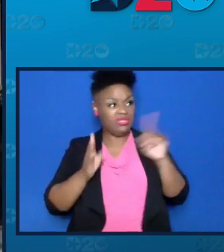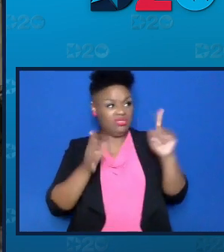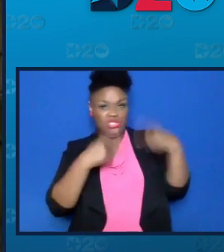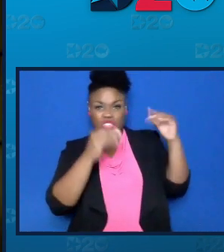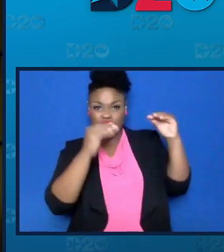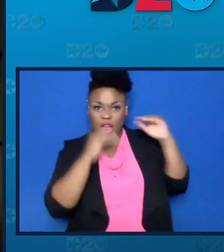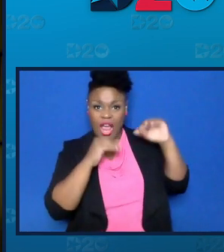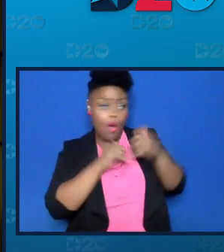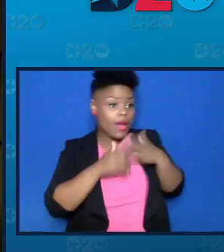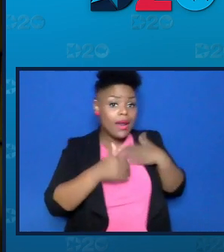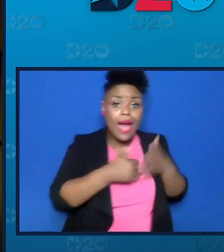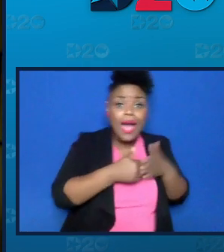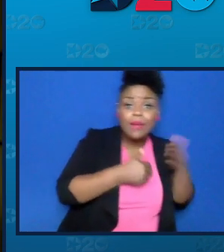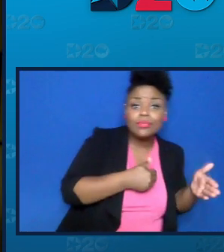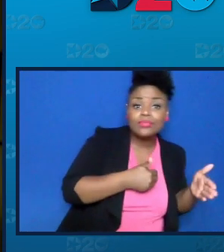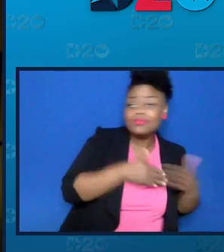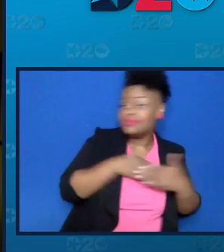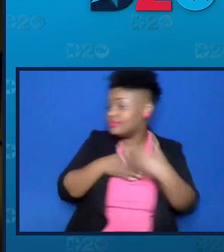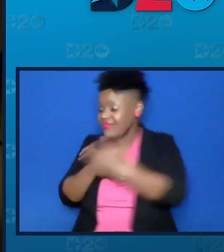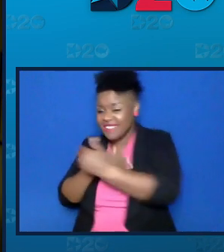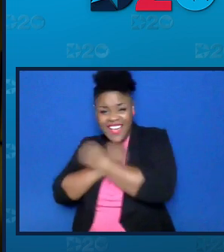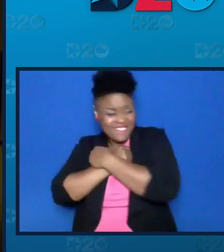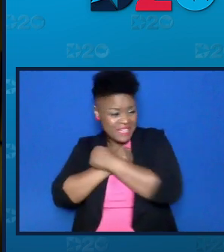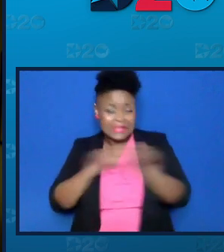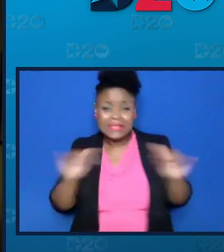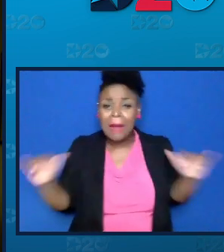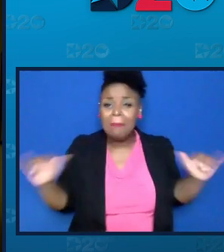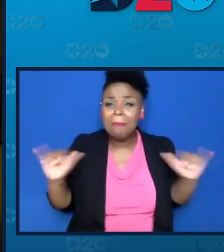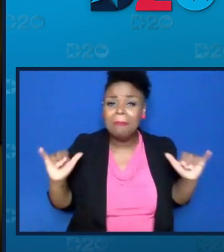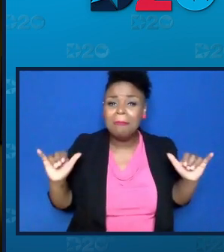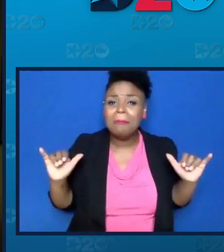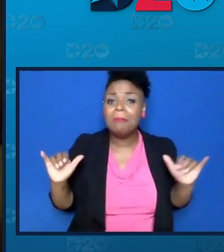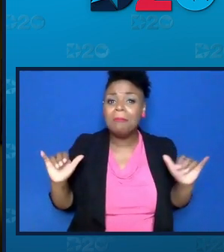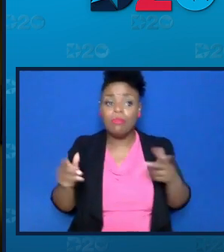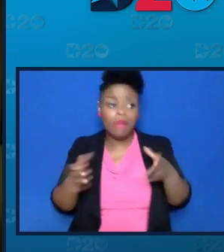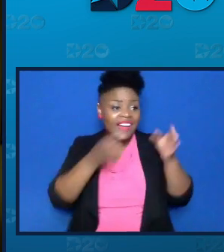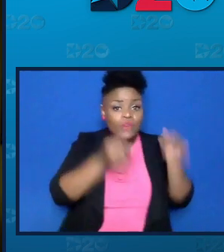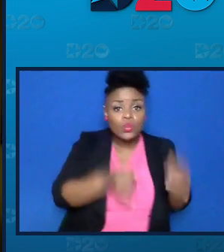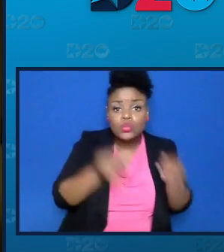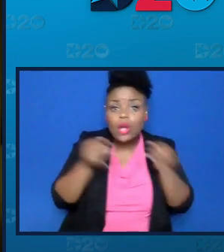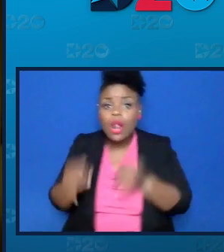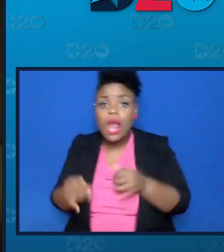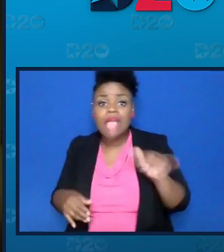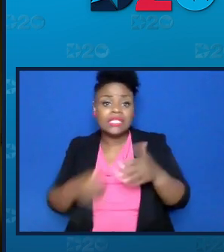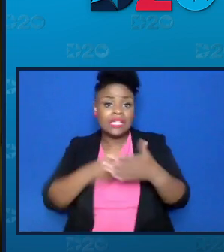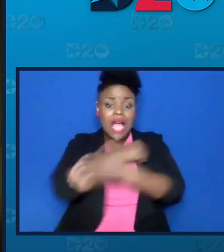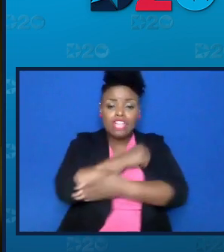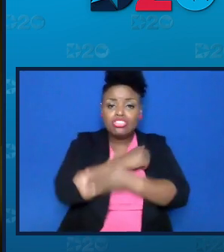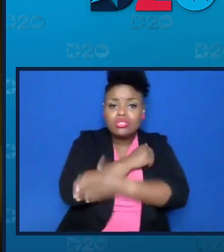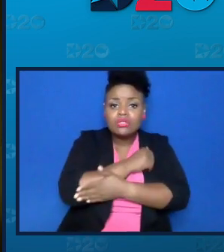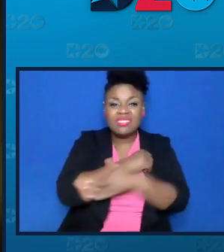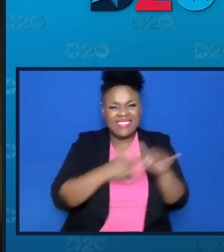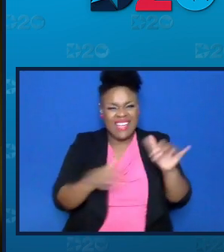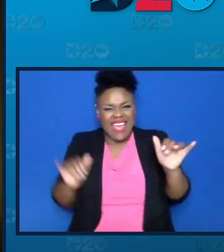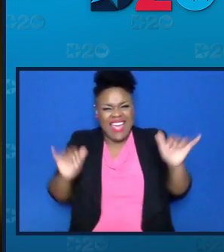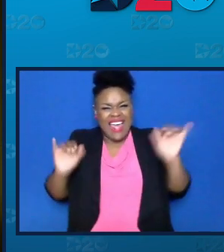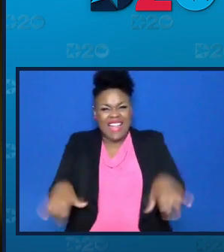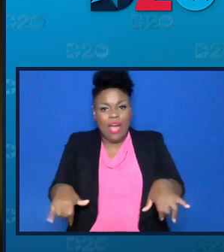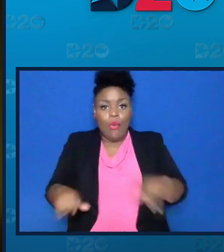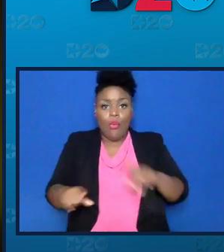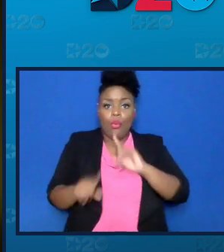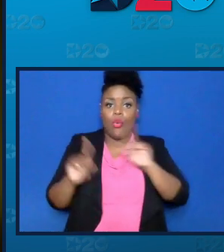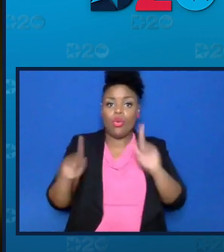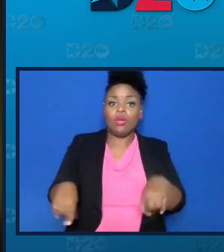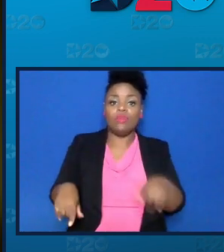ourselves. As individuals and as a nation, however, we fail at following that commandment more often than we